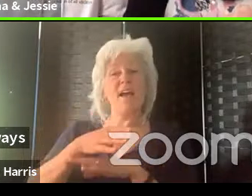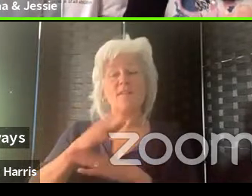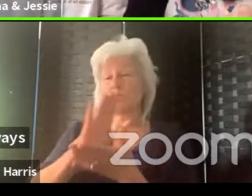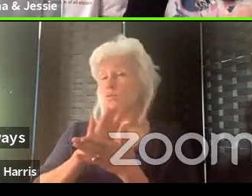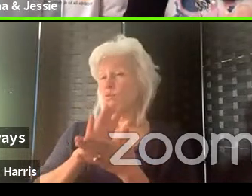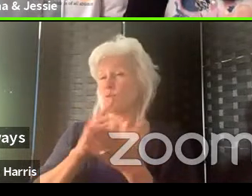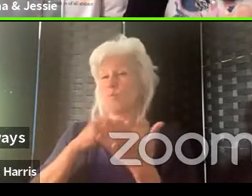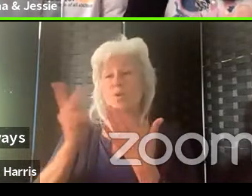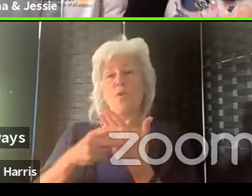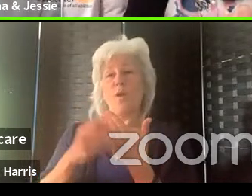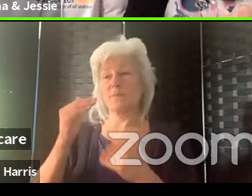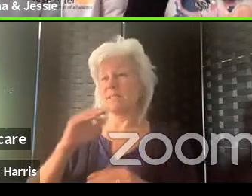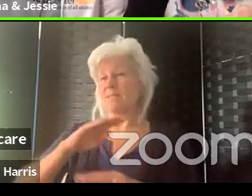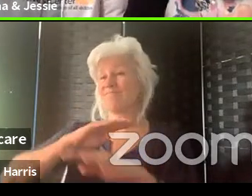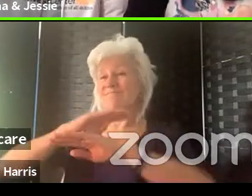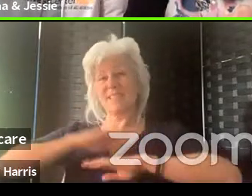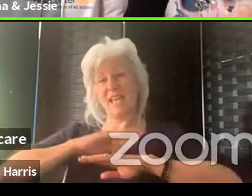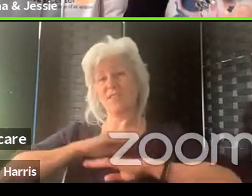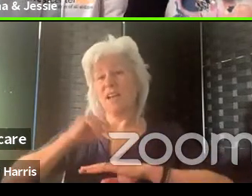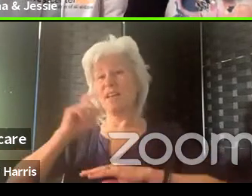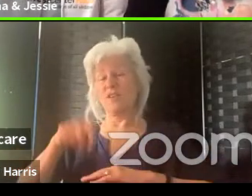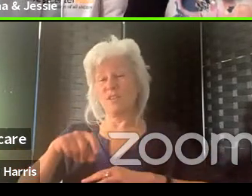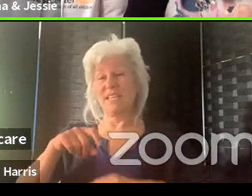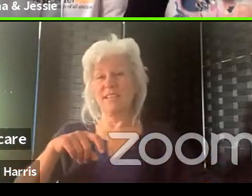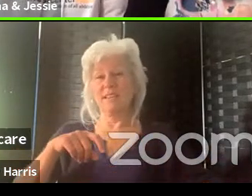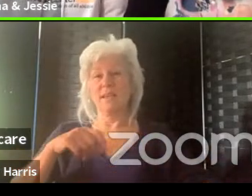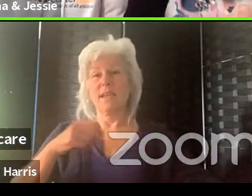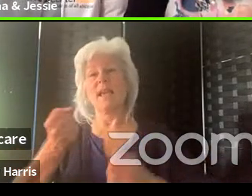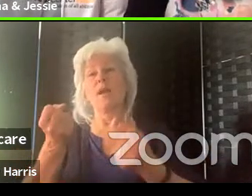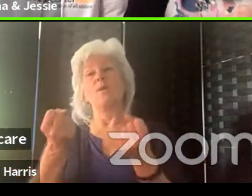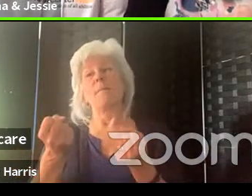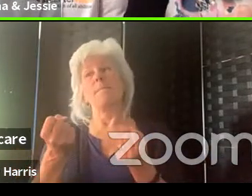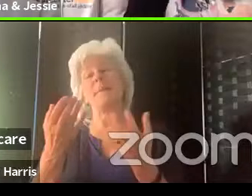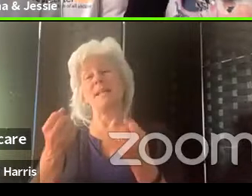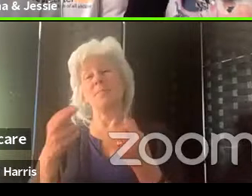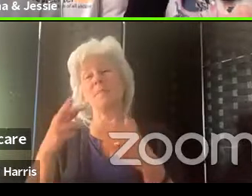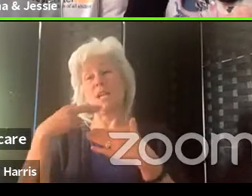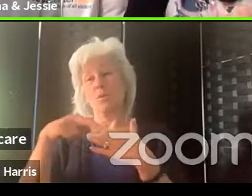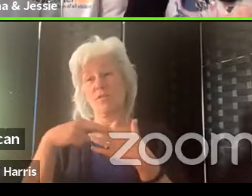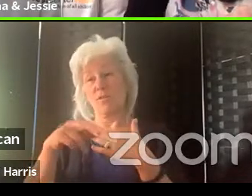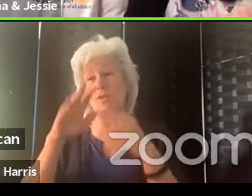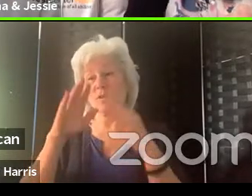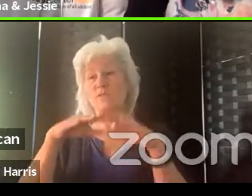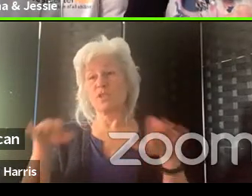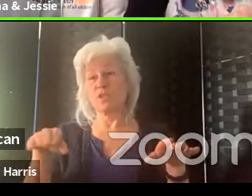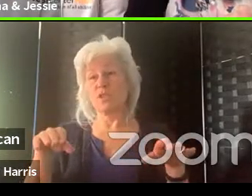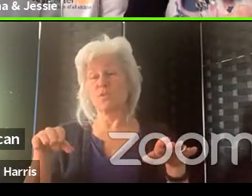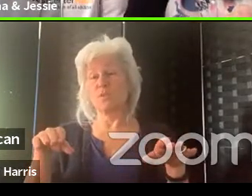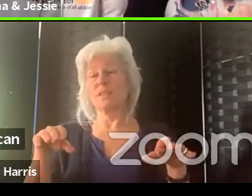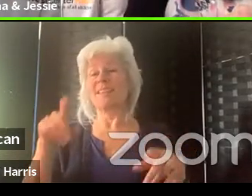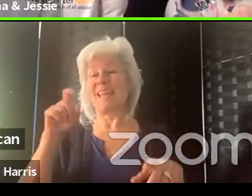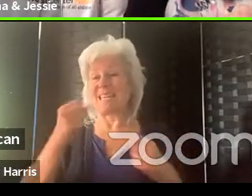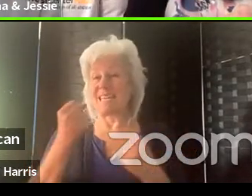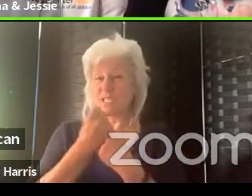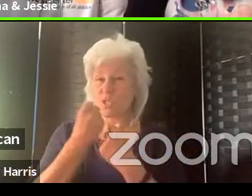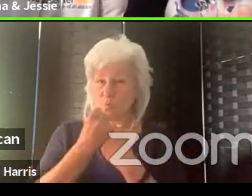we receive a high volume of referrals for children who need special needs supports.